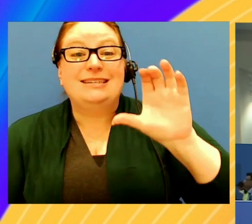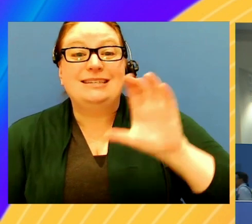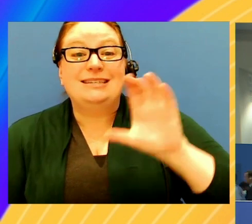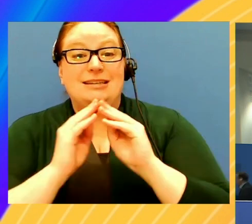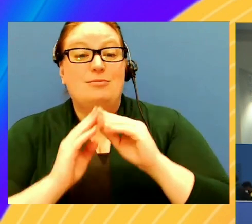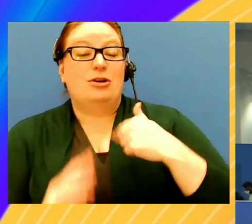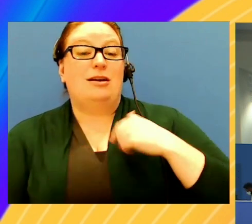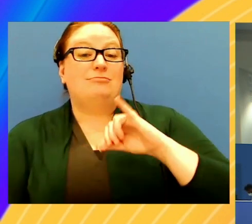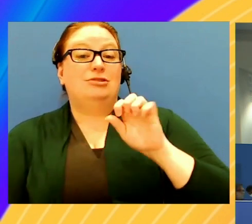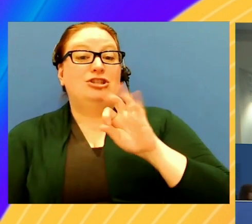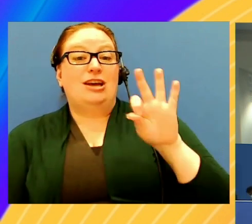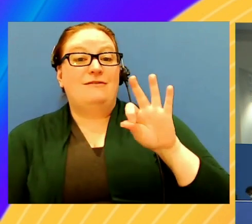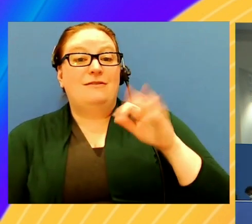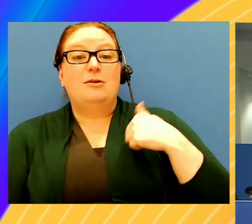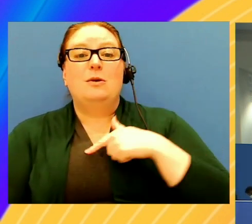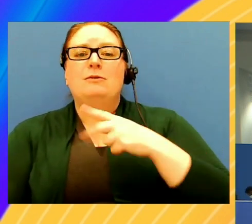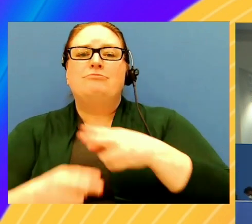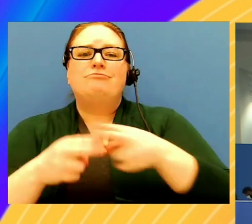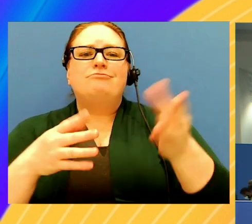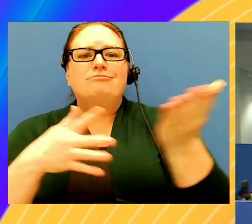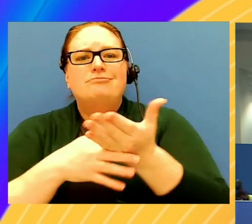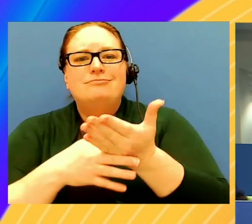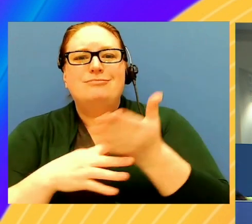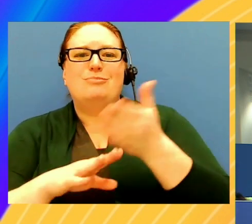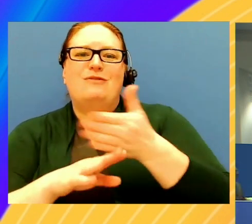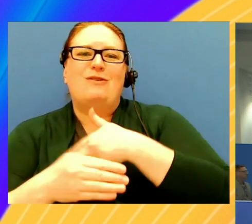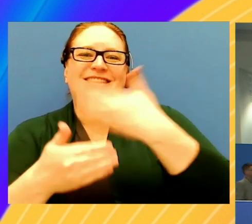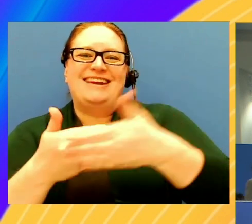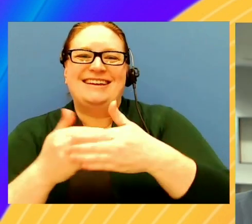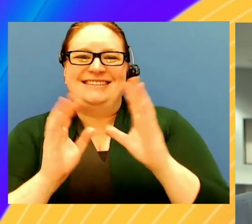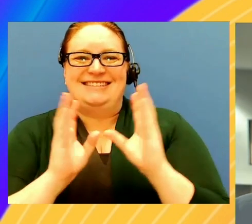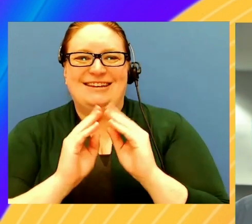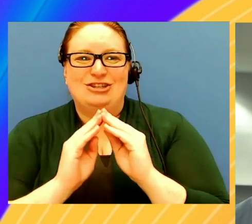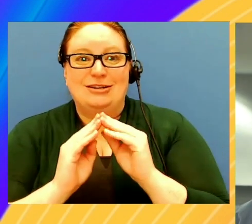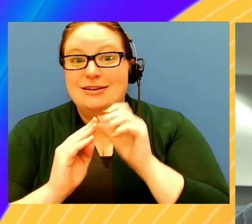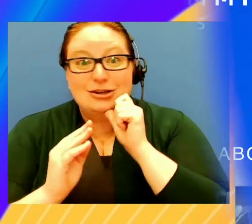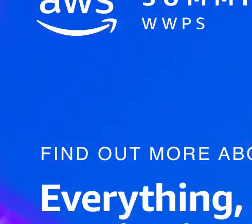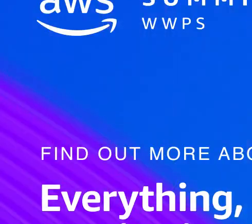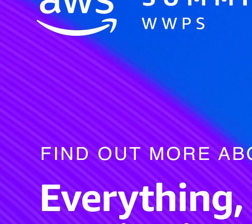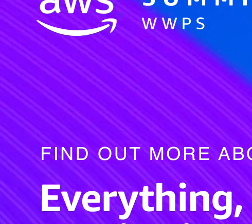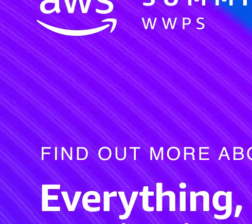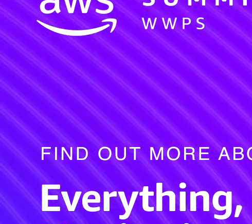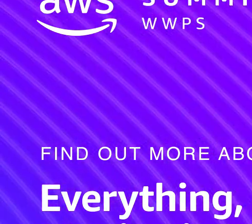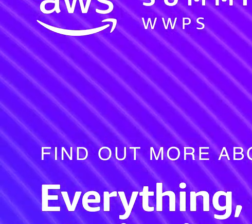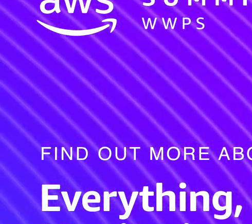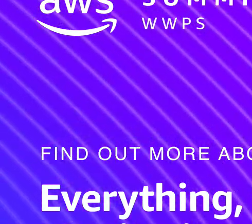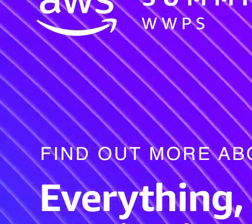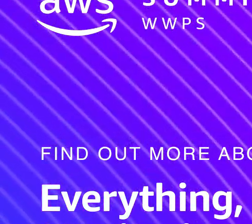Marushak, and we're going to take a quick break before our next session, so don't go away.